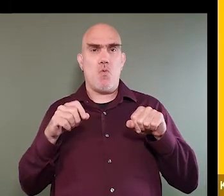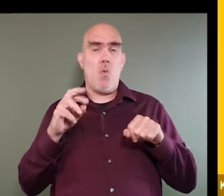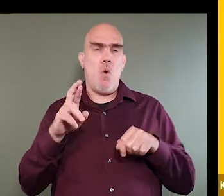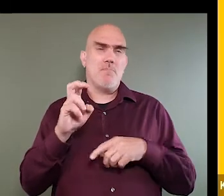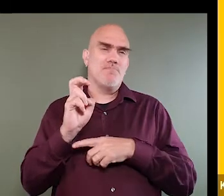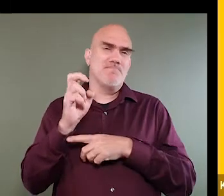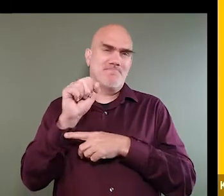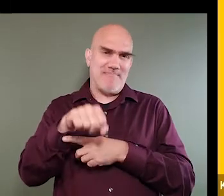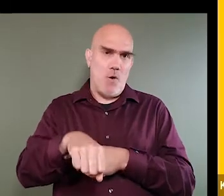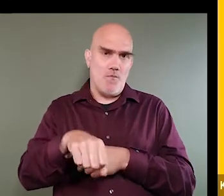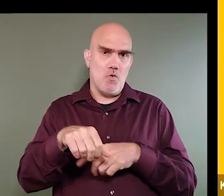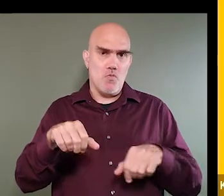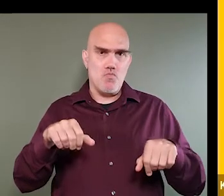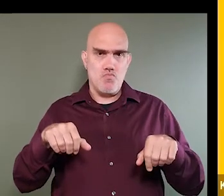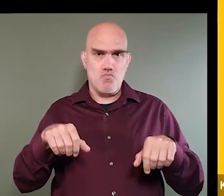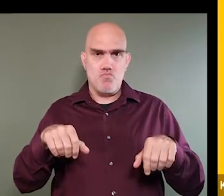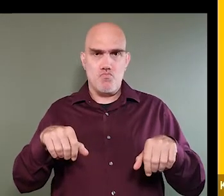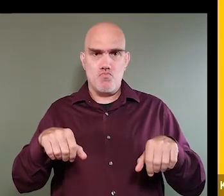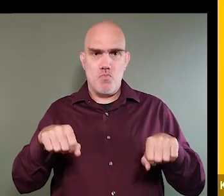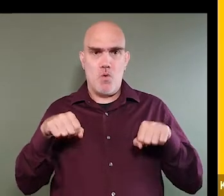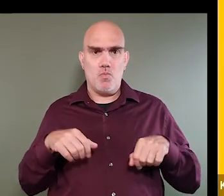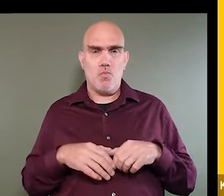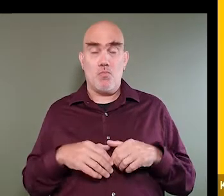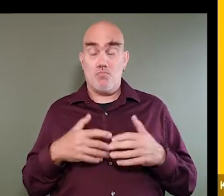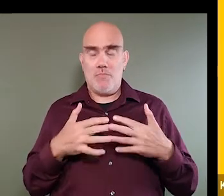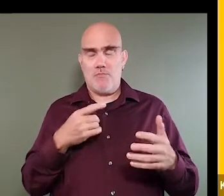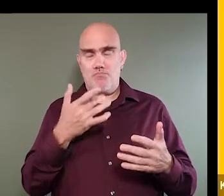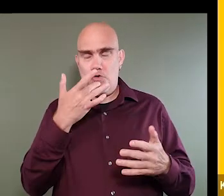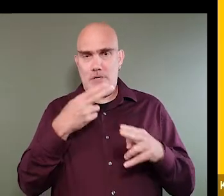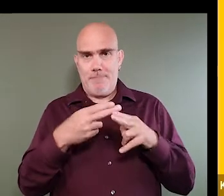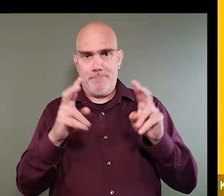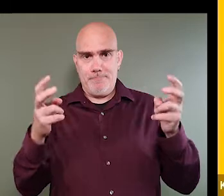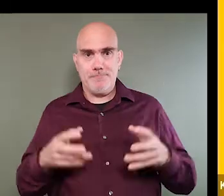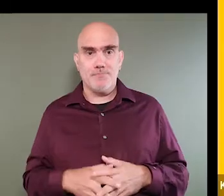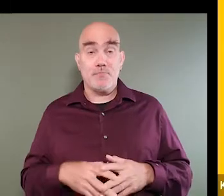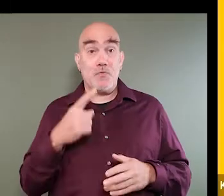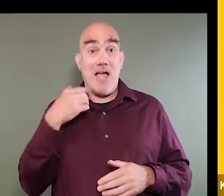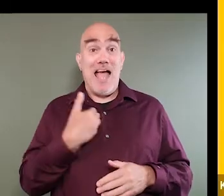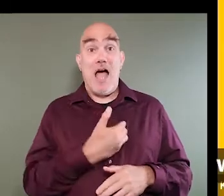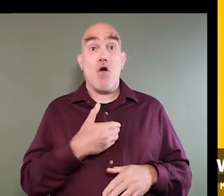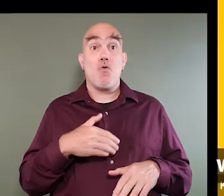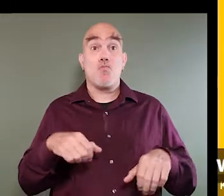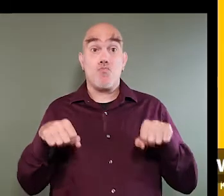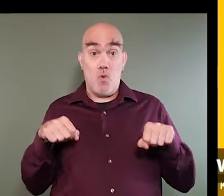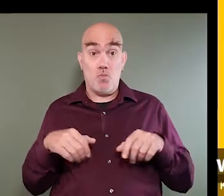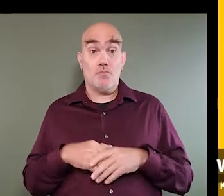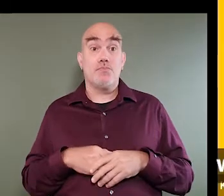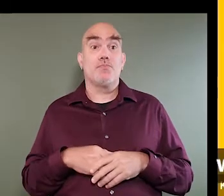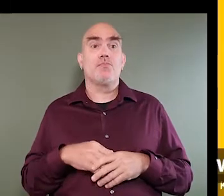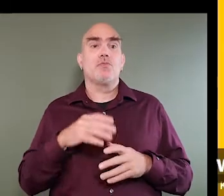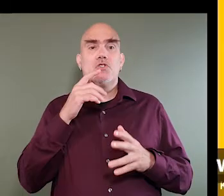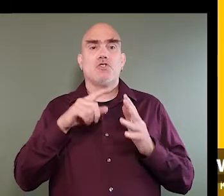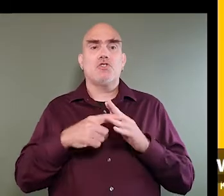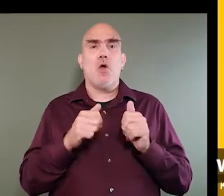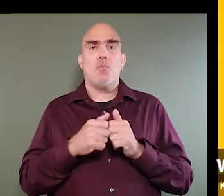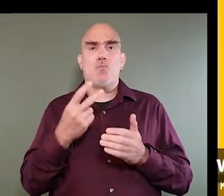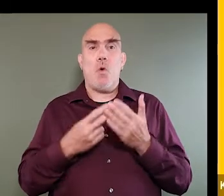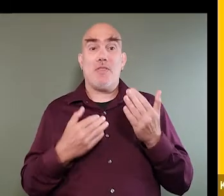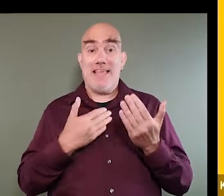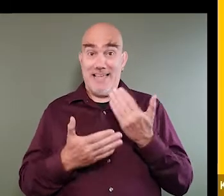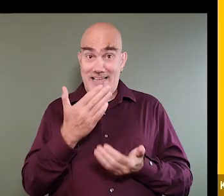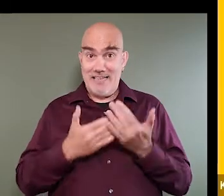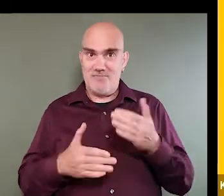over row, whichever one you prefer. So for our row, we're going to start with both of our hands